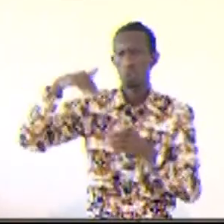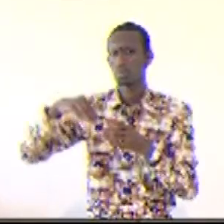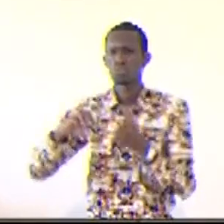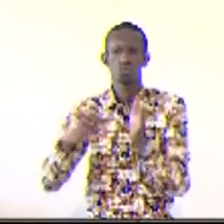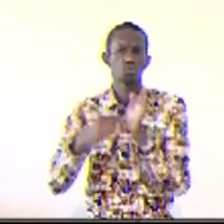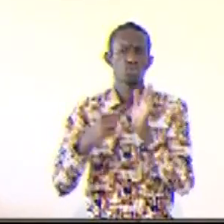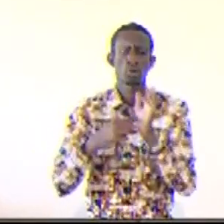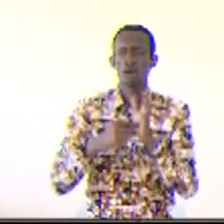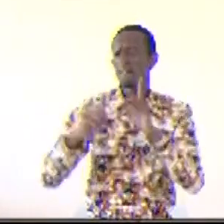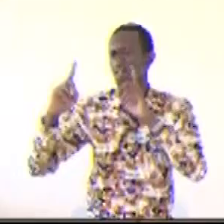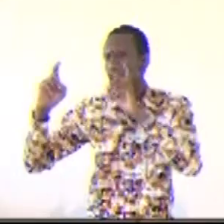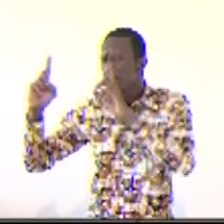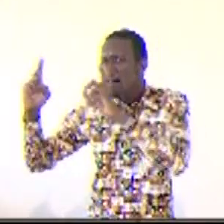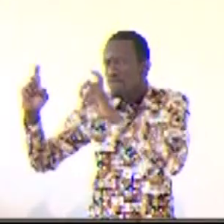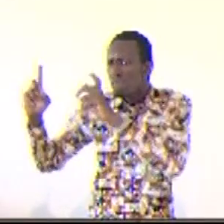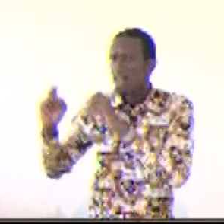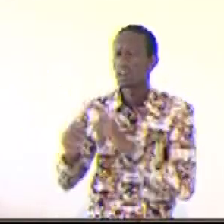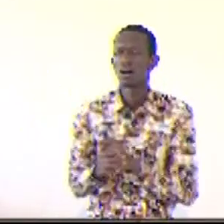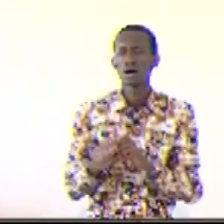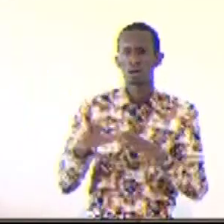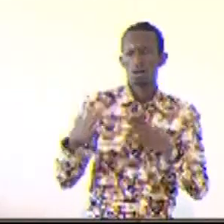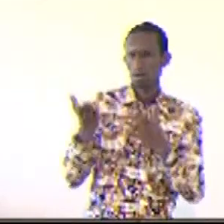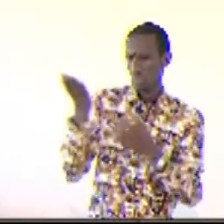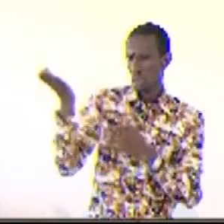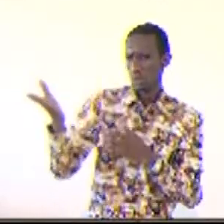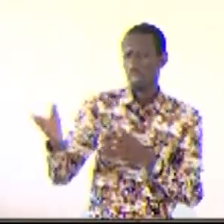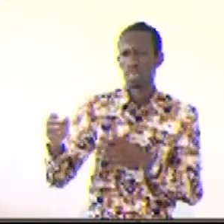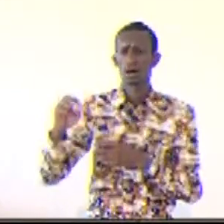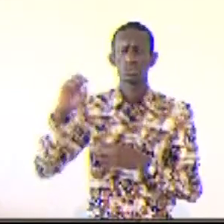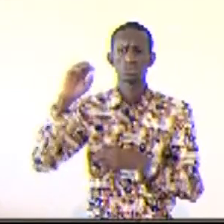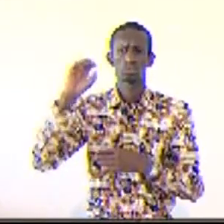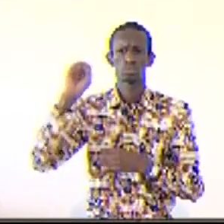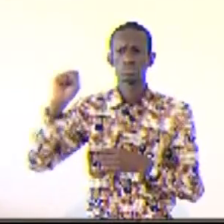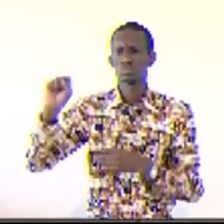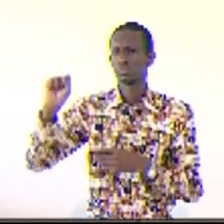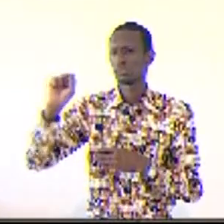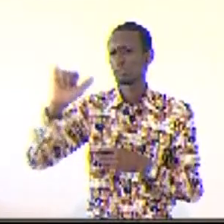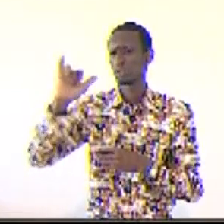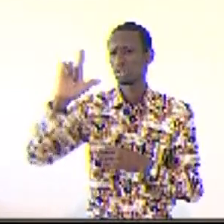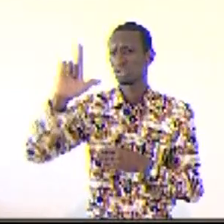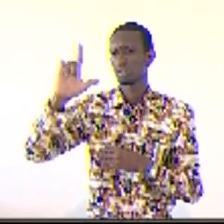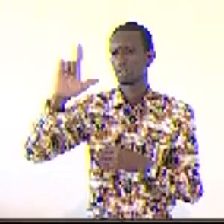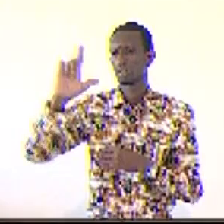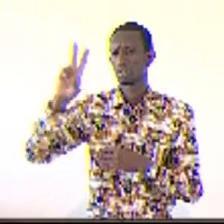is decomposition of silver, so the light in photography,